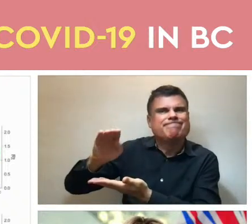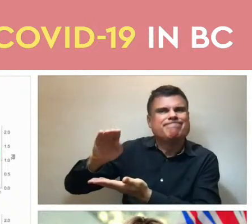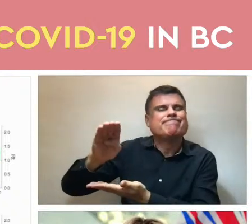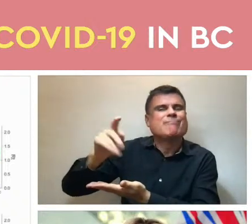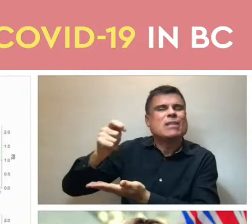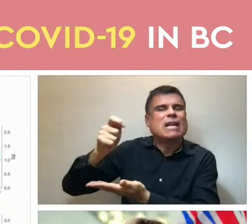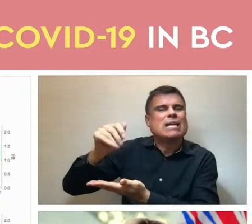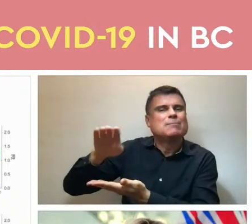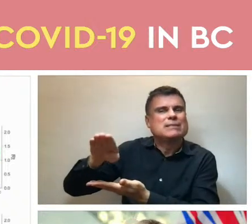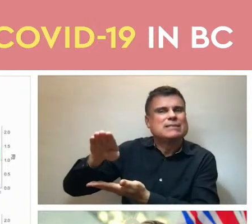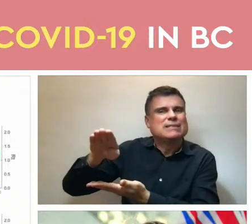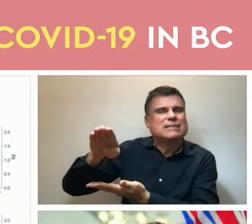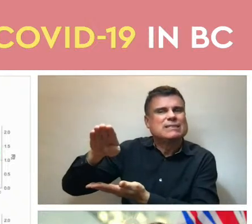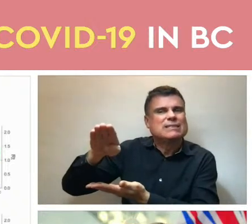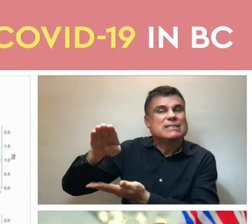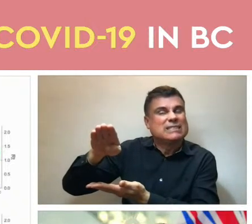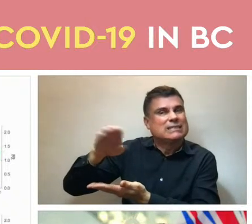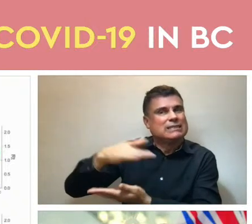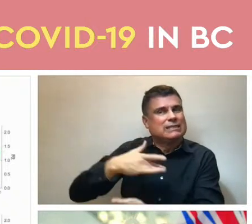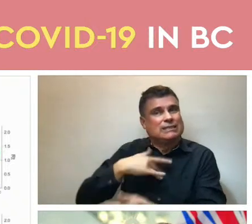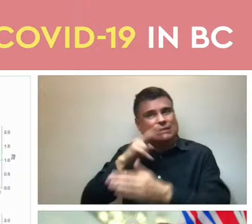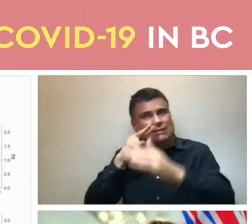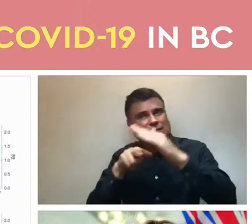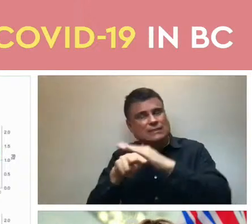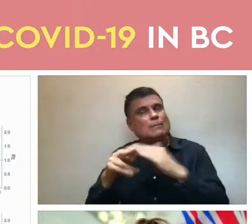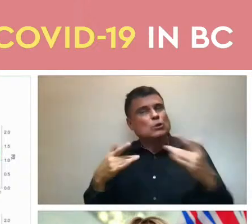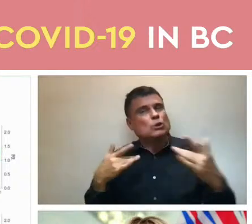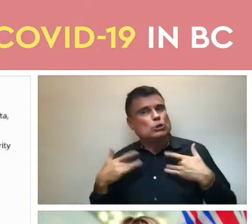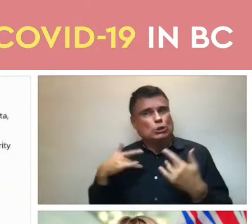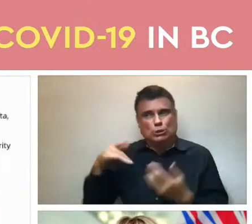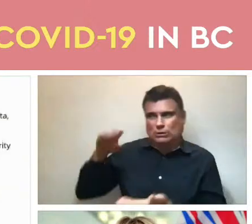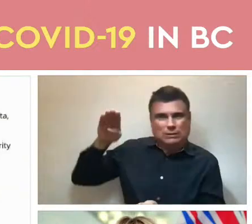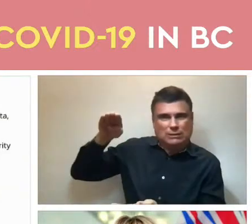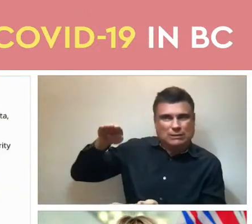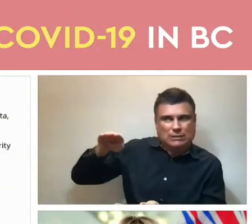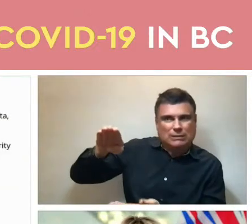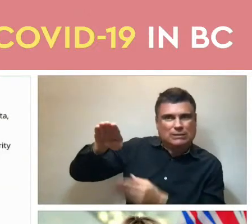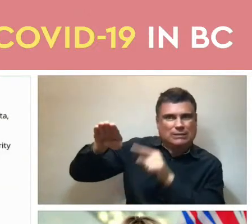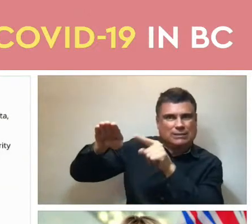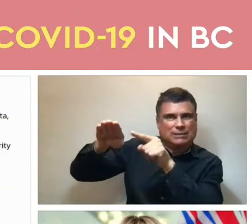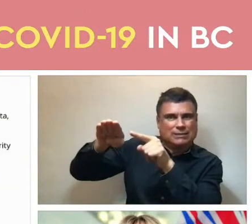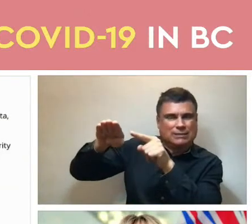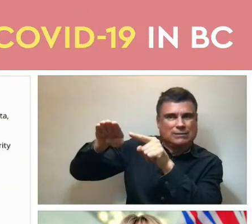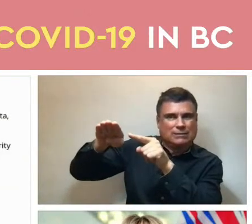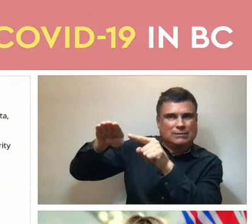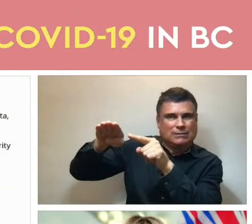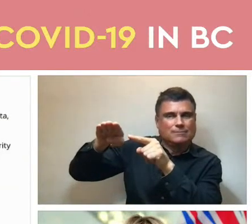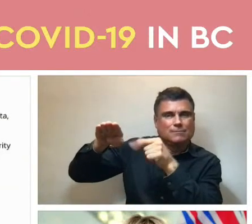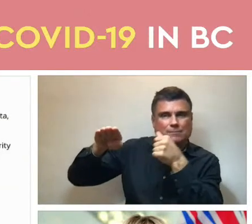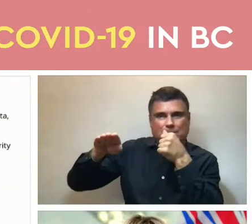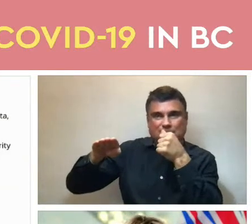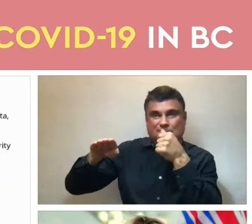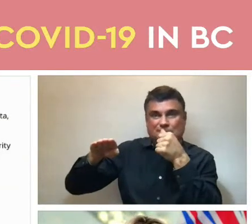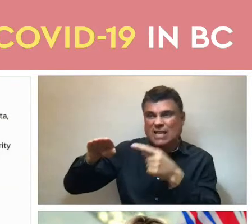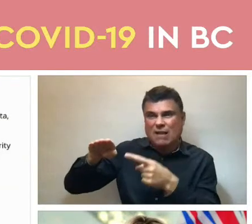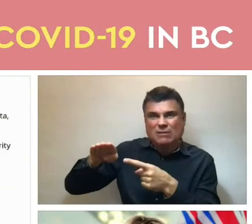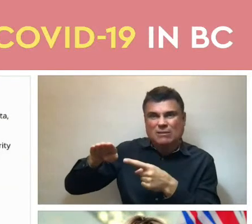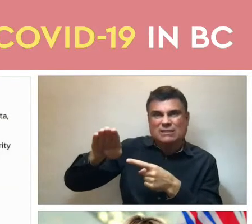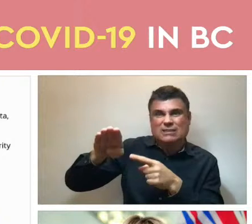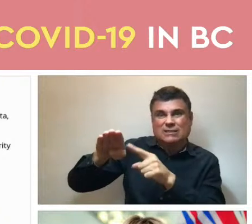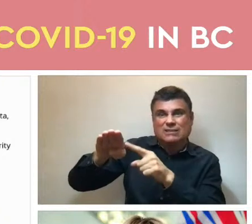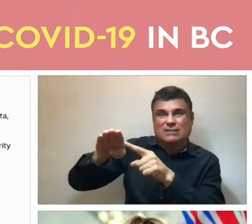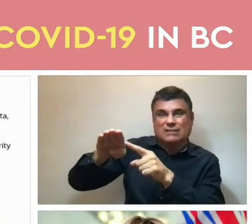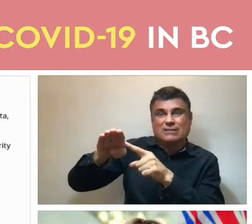worrisome. So the modeling that we've put together is some potential scenarios with a lot of